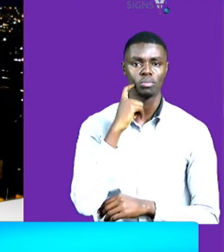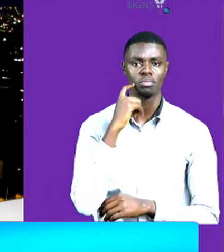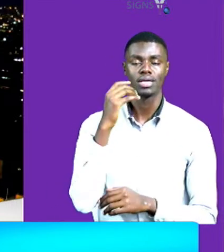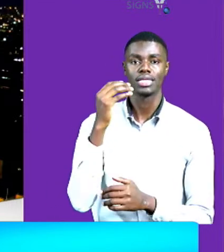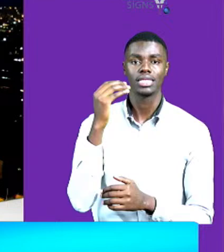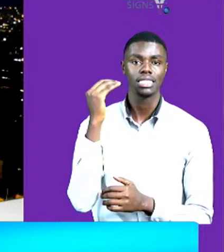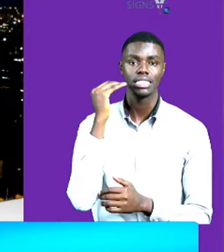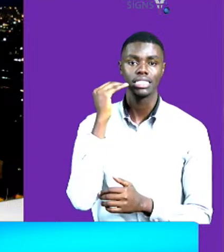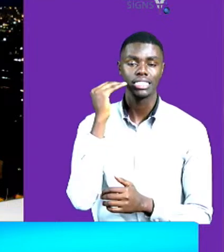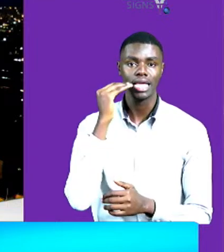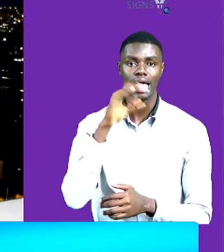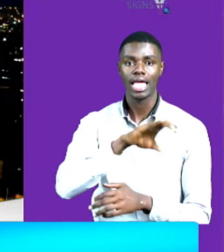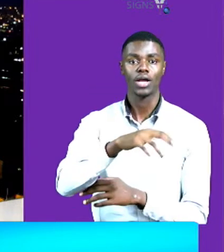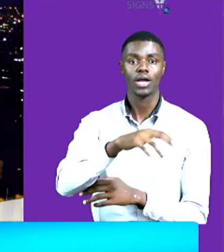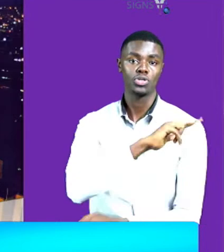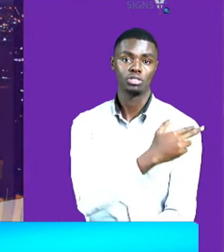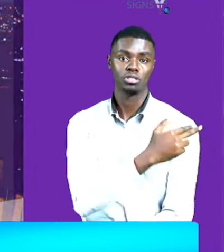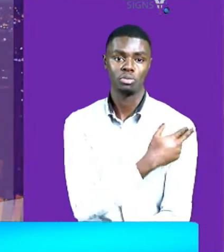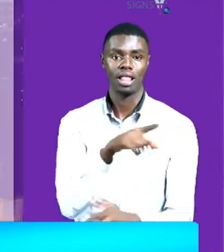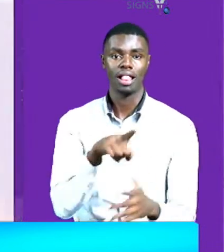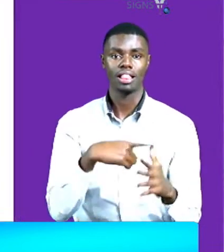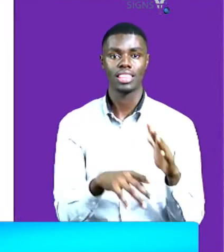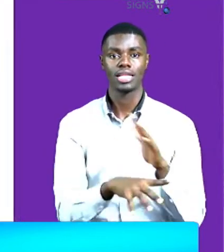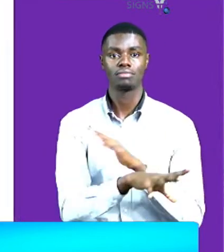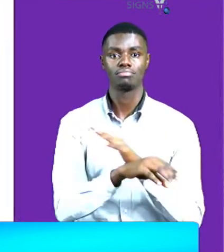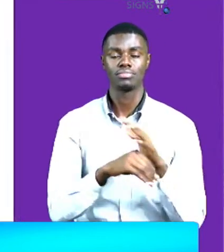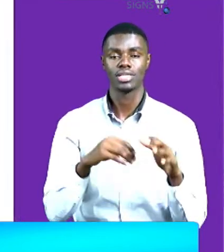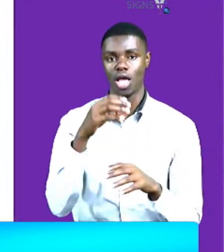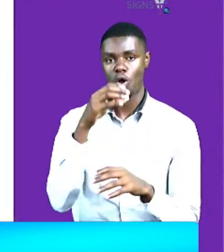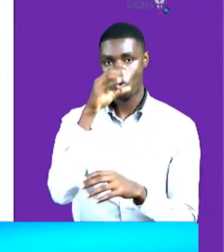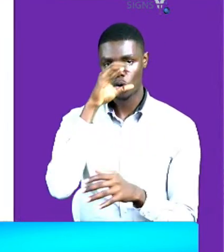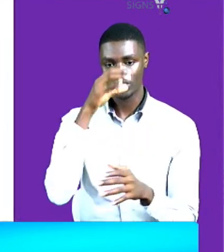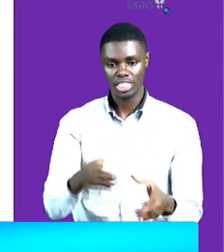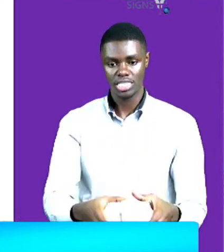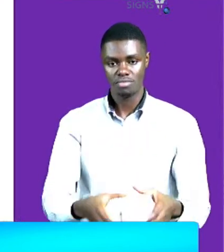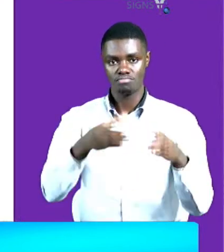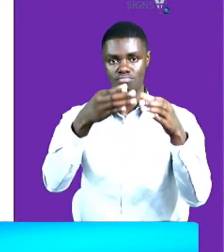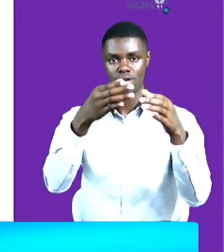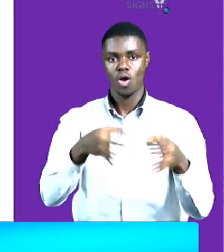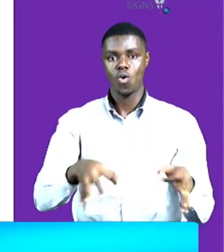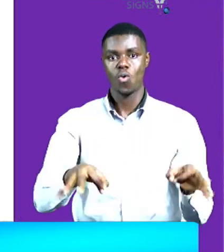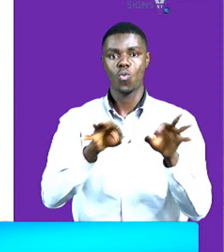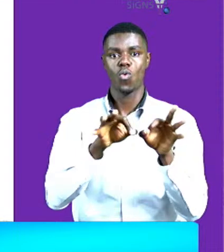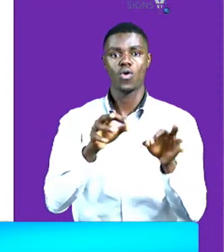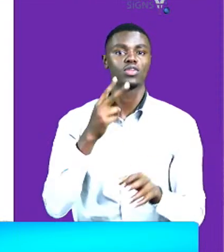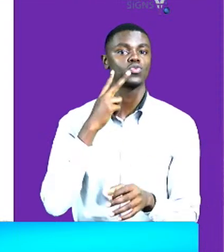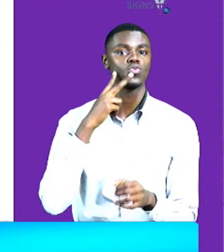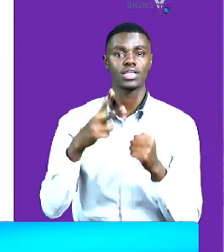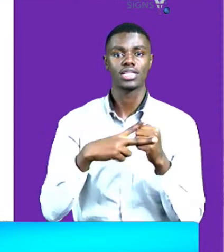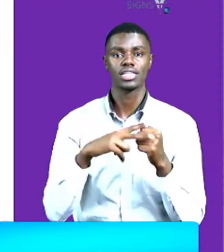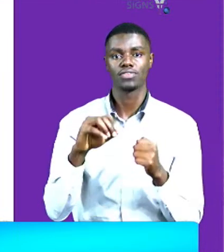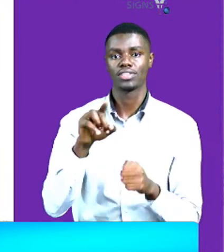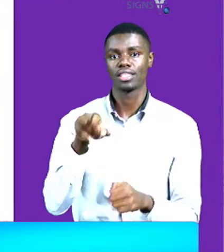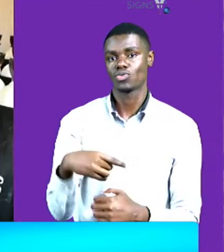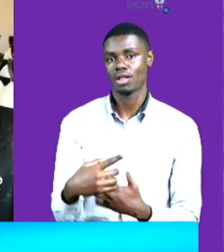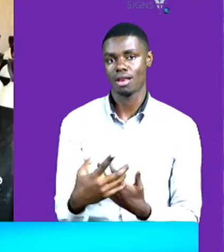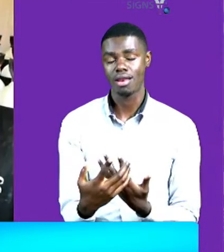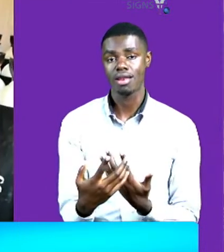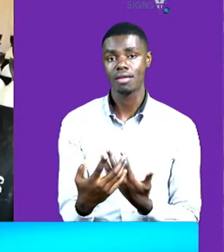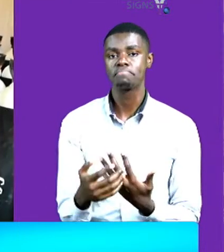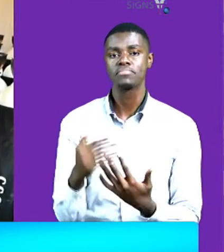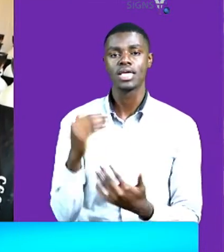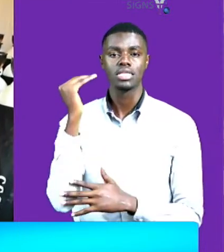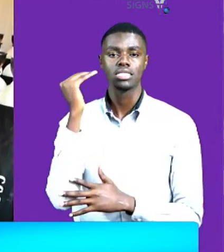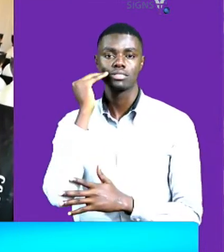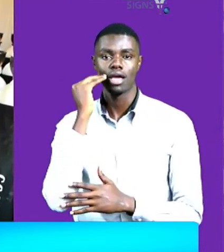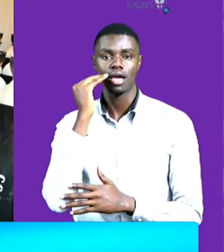County Referral Hospital and stole oxygen cylinders worth over 270,000 shillings.